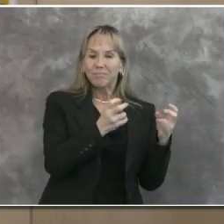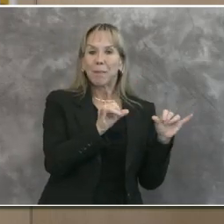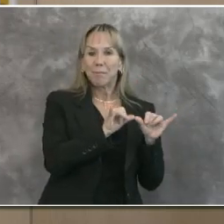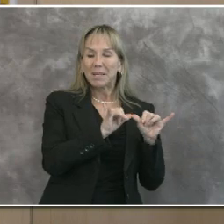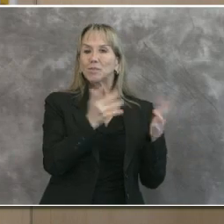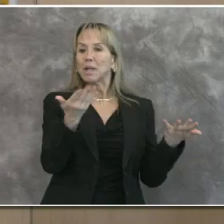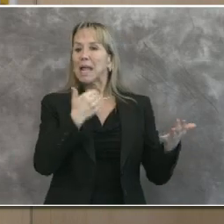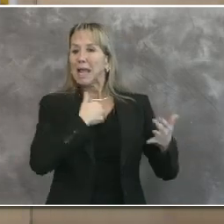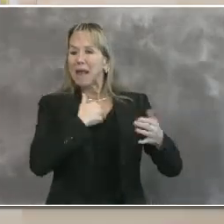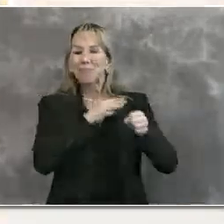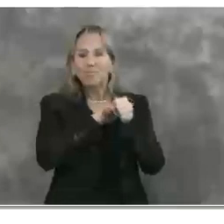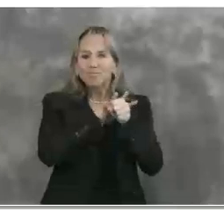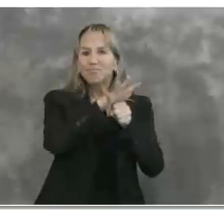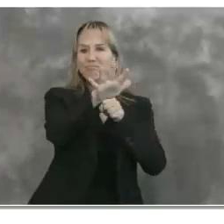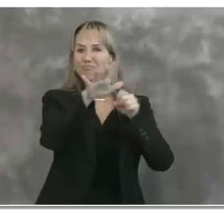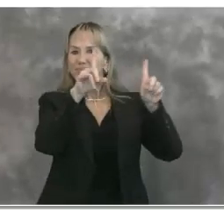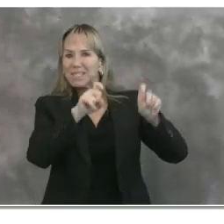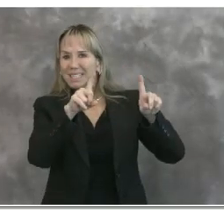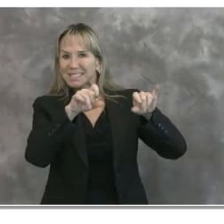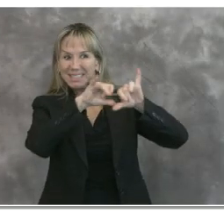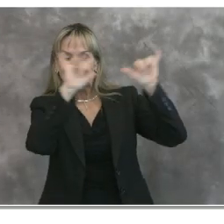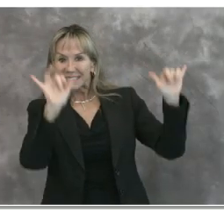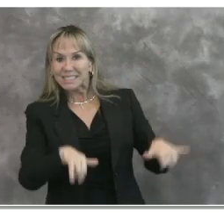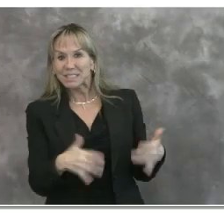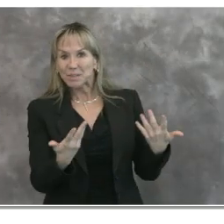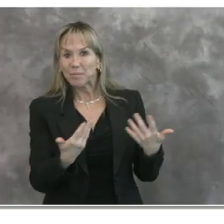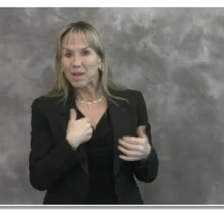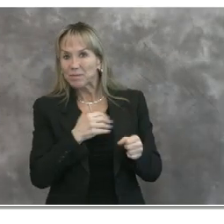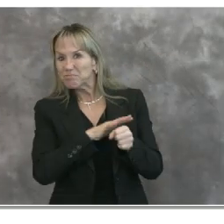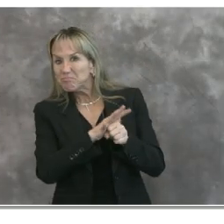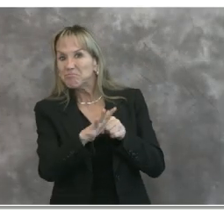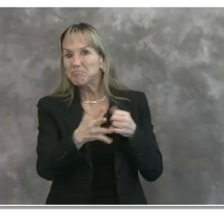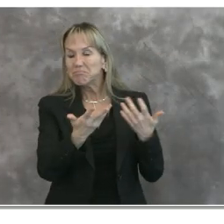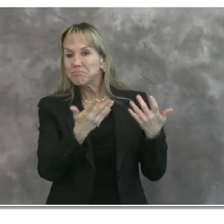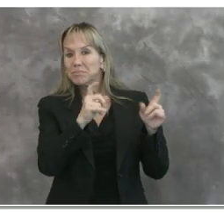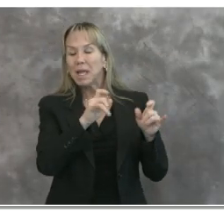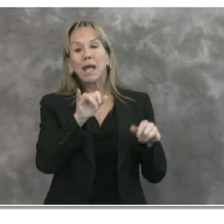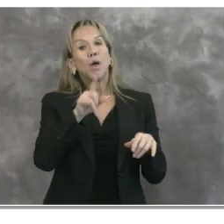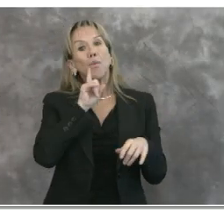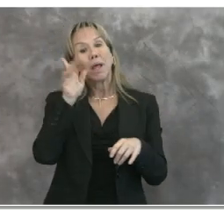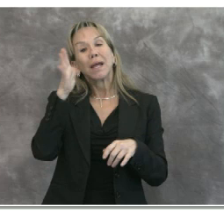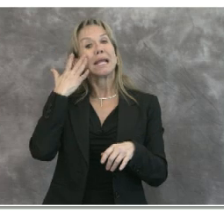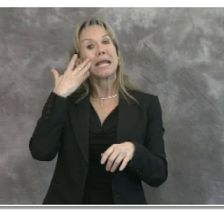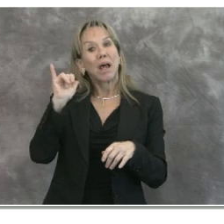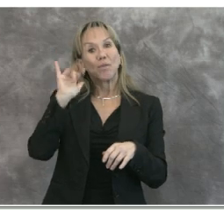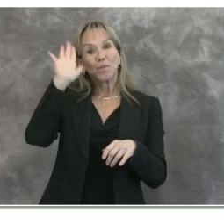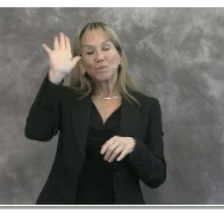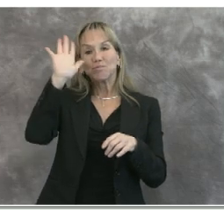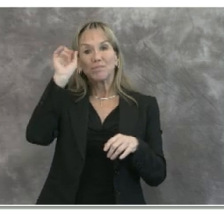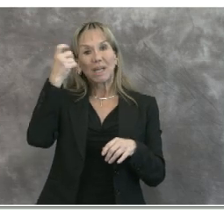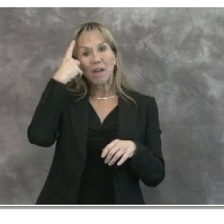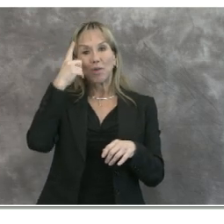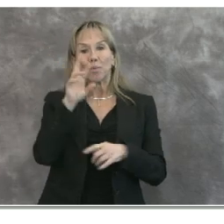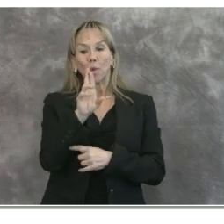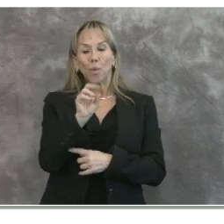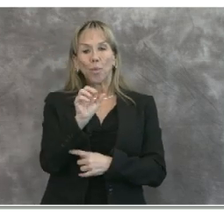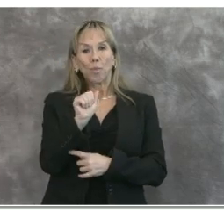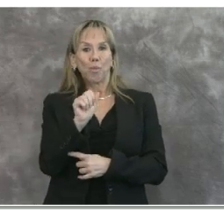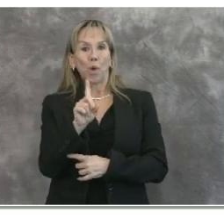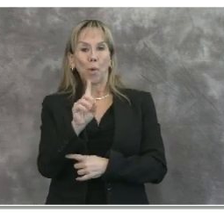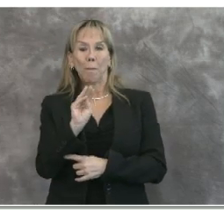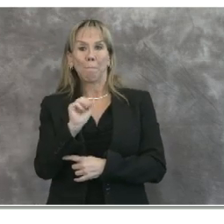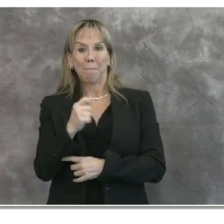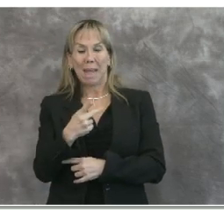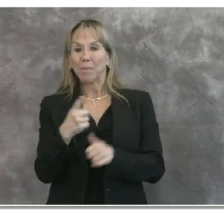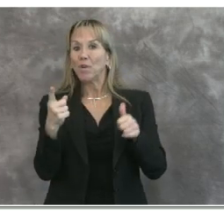a robust testing system. And under the California's roadmap, the first indicator